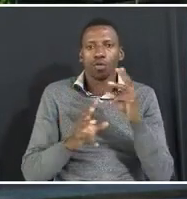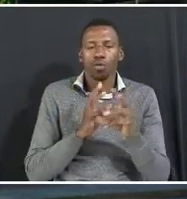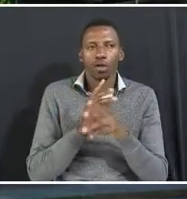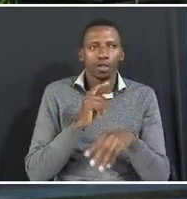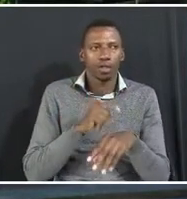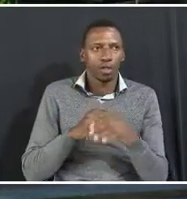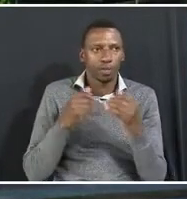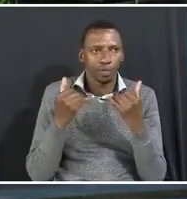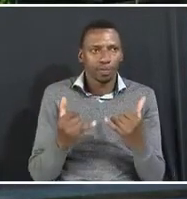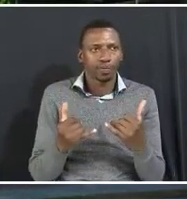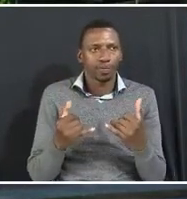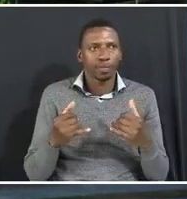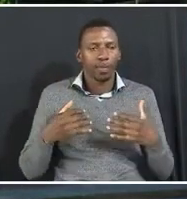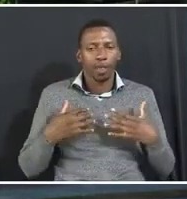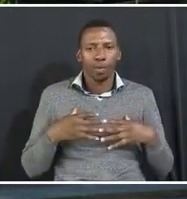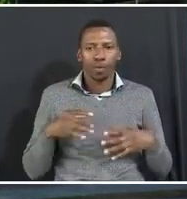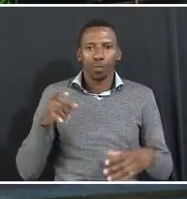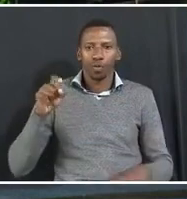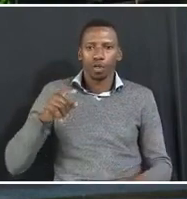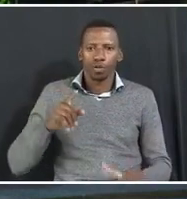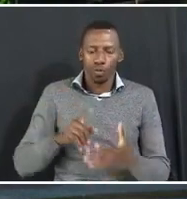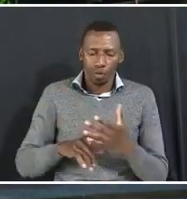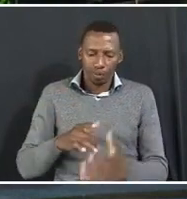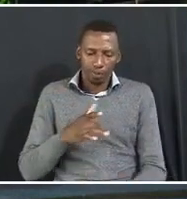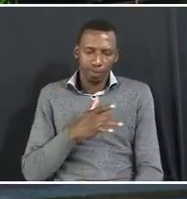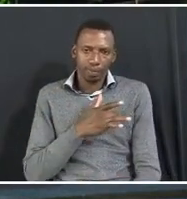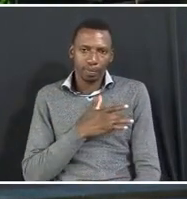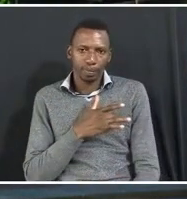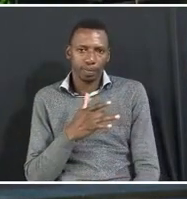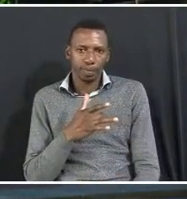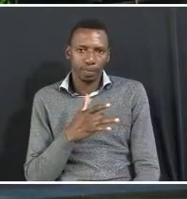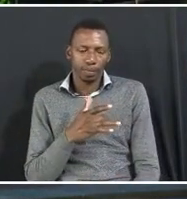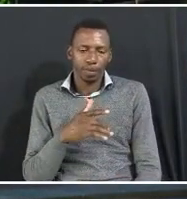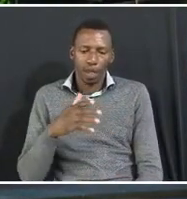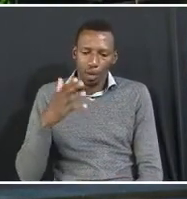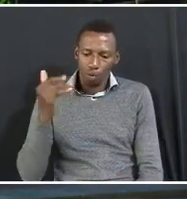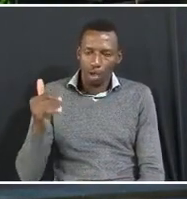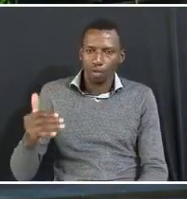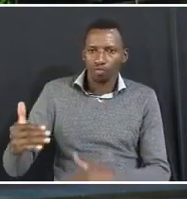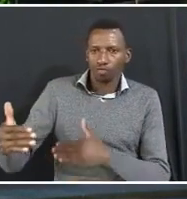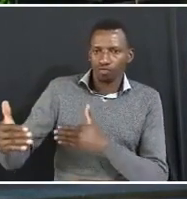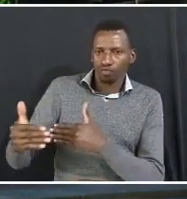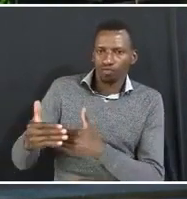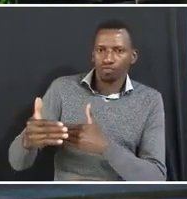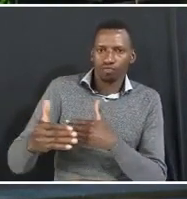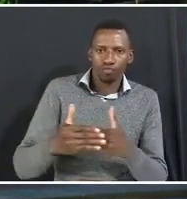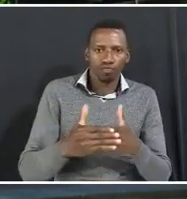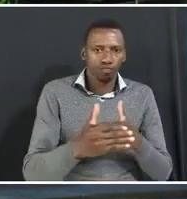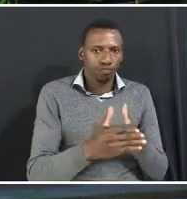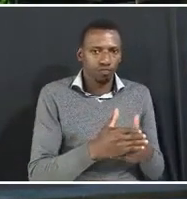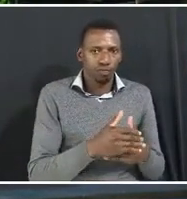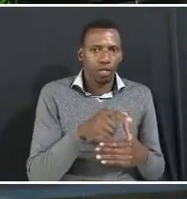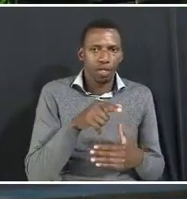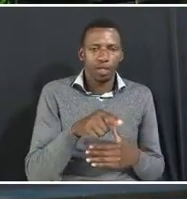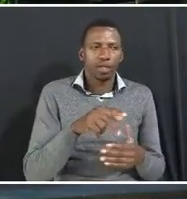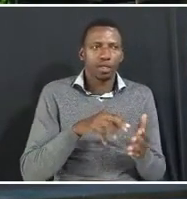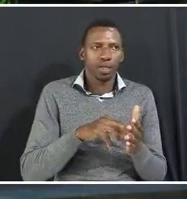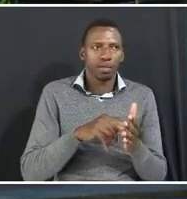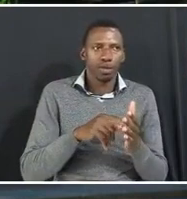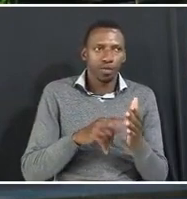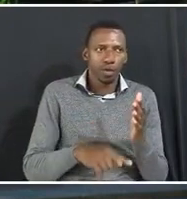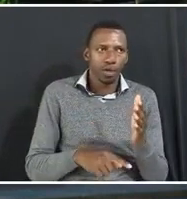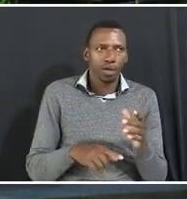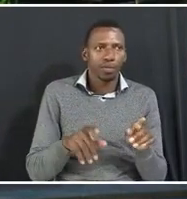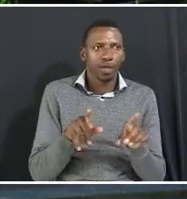be compassionate to others in terms of just being close to each other. What does that mean? It therefore means that